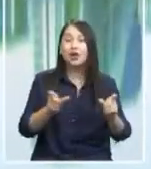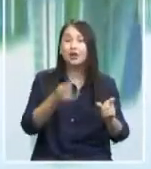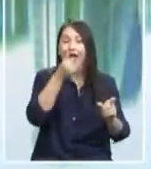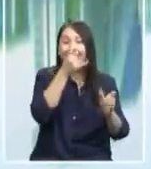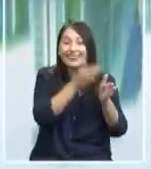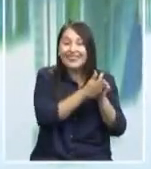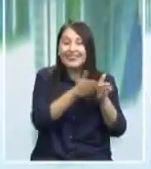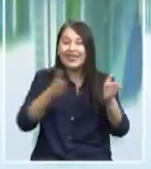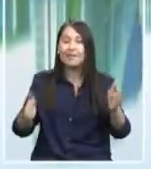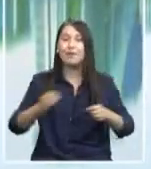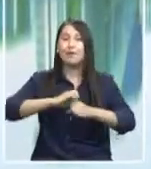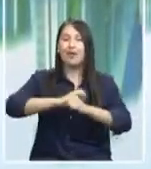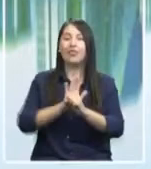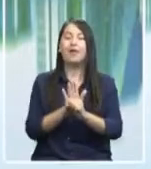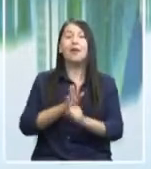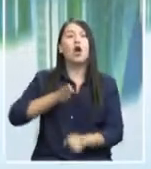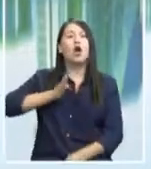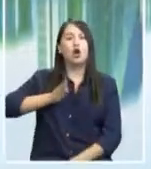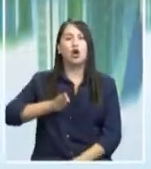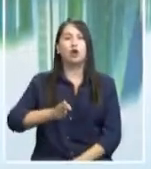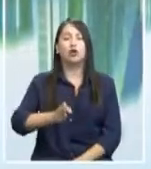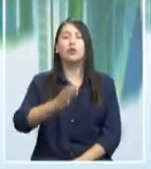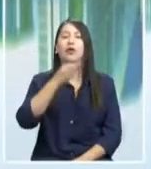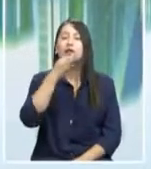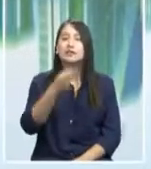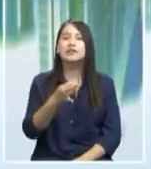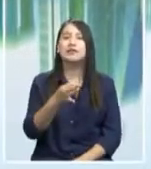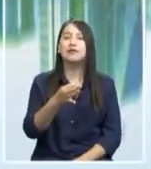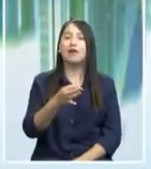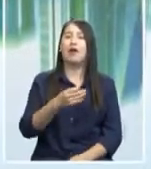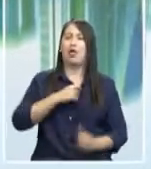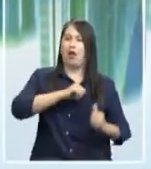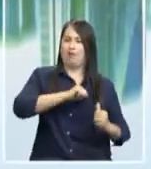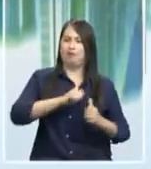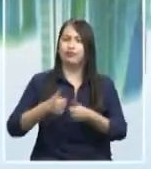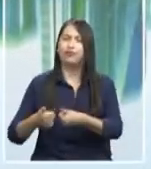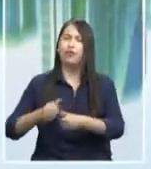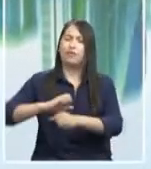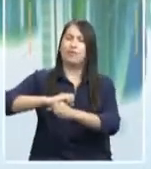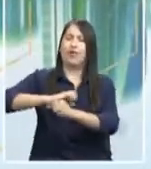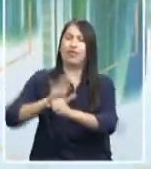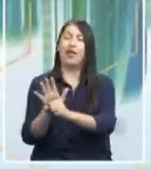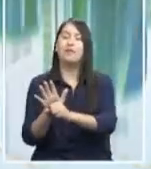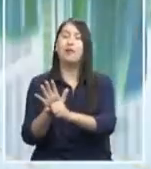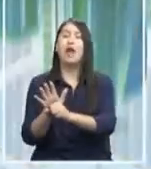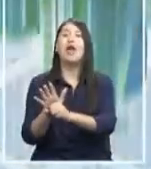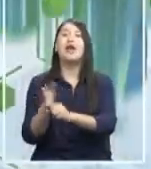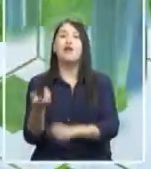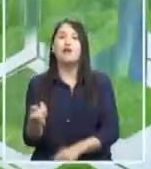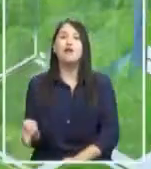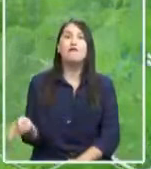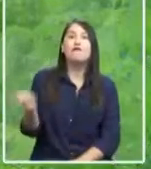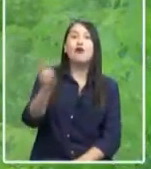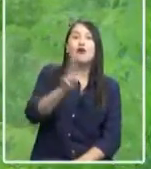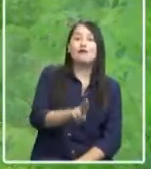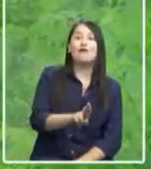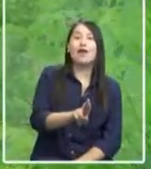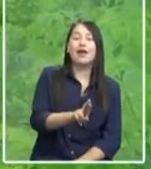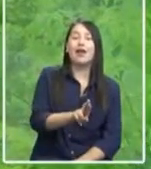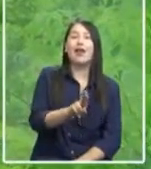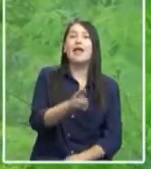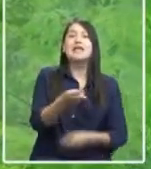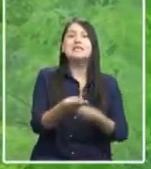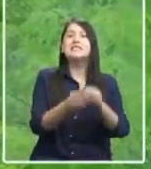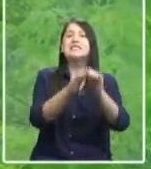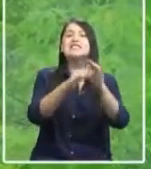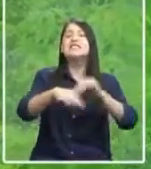getting over the pandemic and get back to the pre-pandemic economic situation. Meaning, let's get to start the train again,